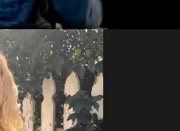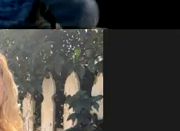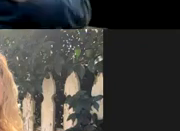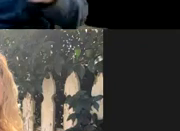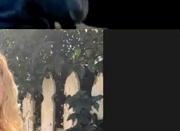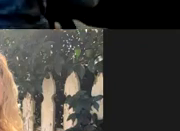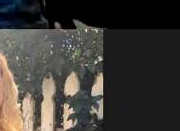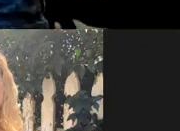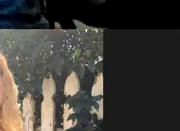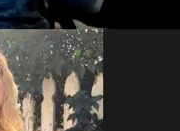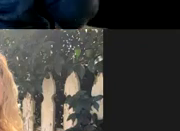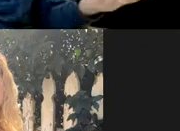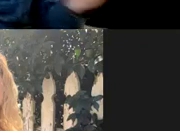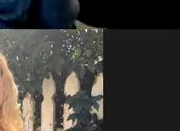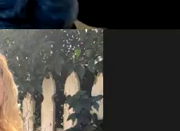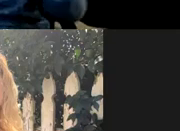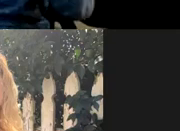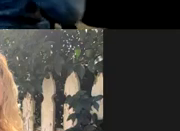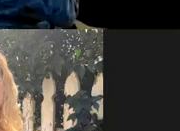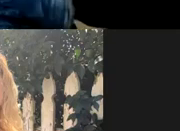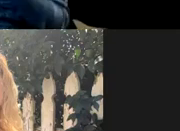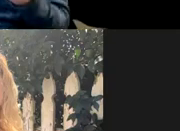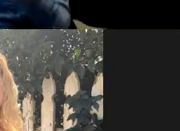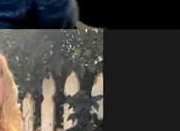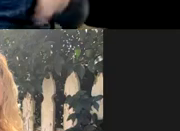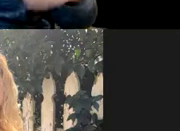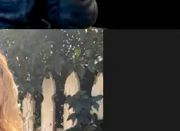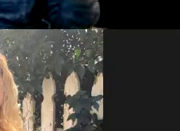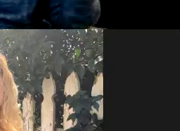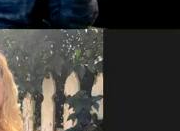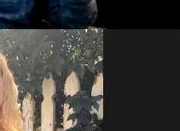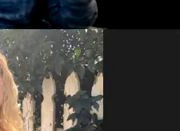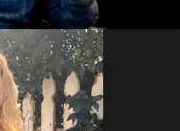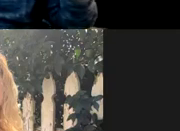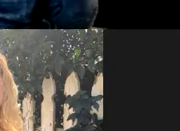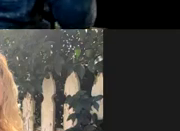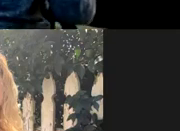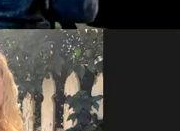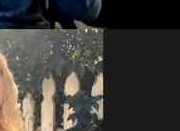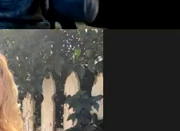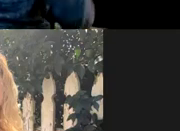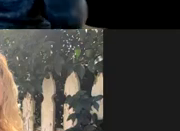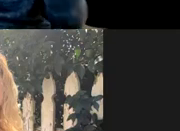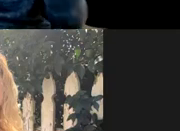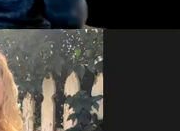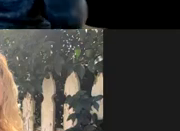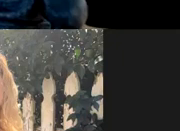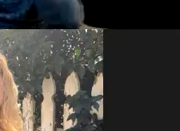police like police officers do. They're not roaming the streets looking for fair